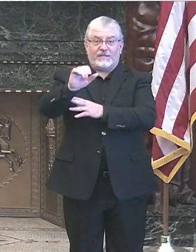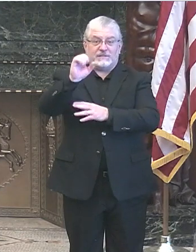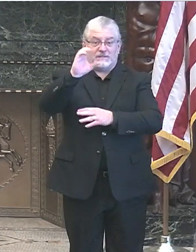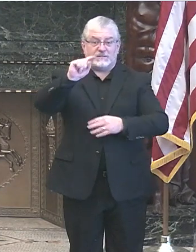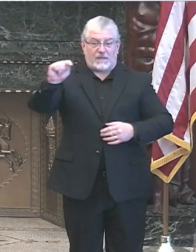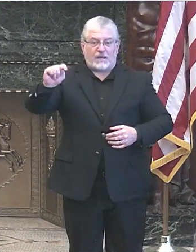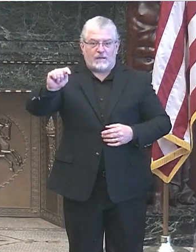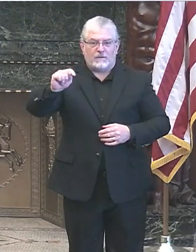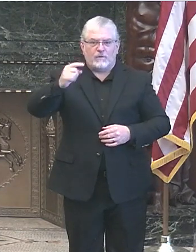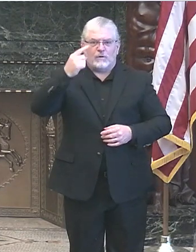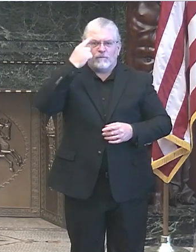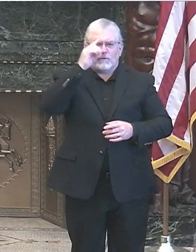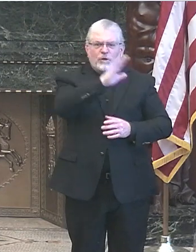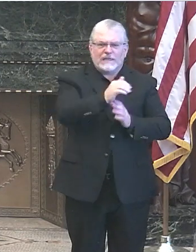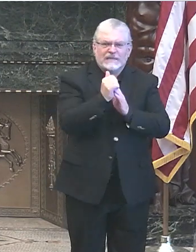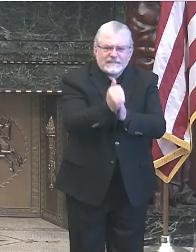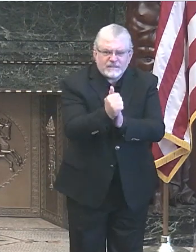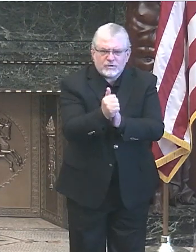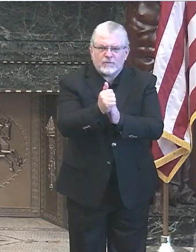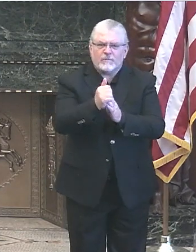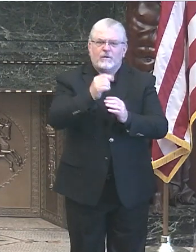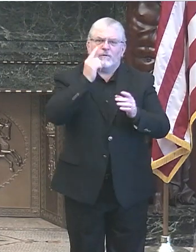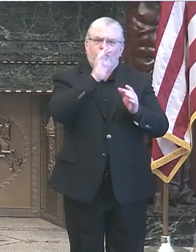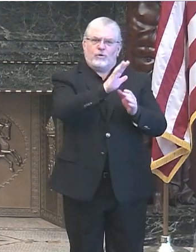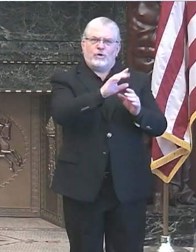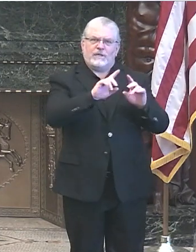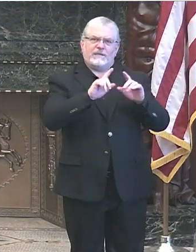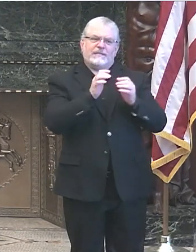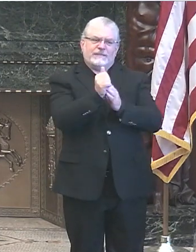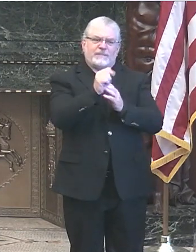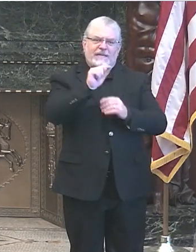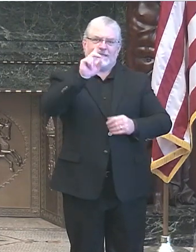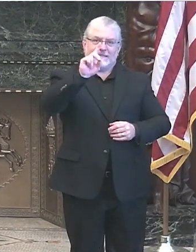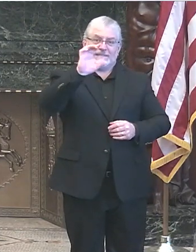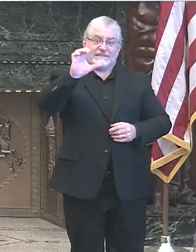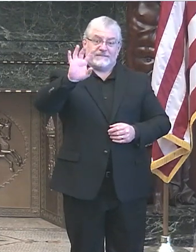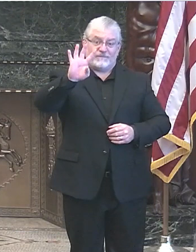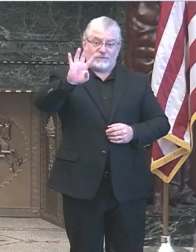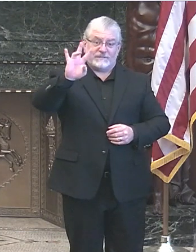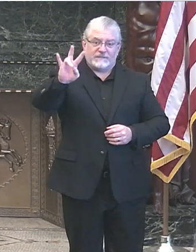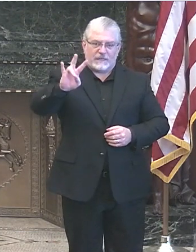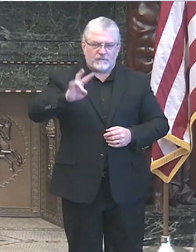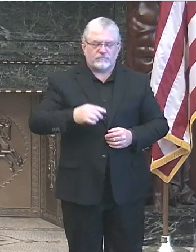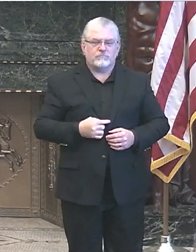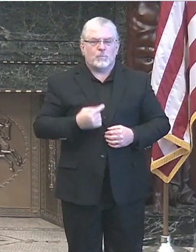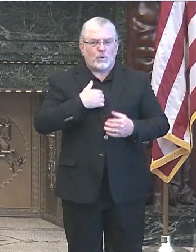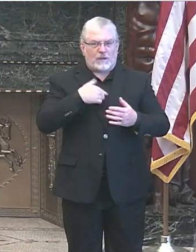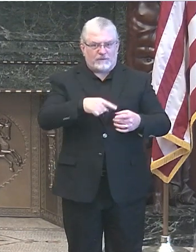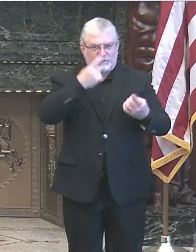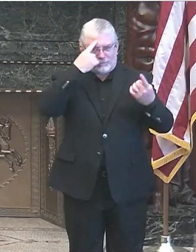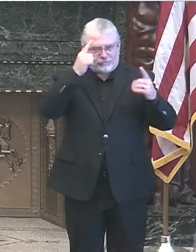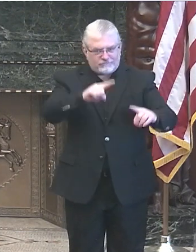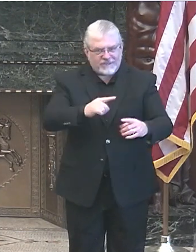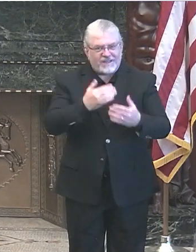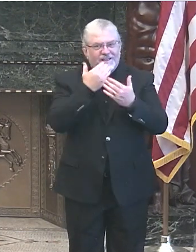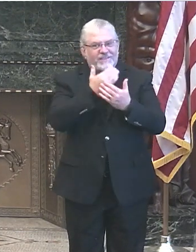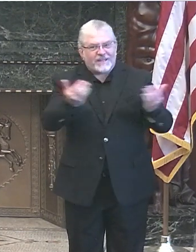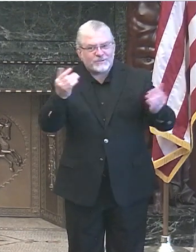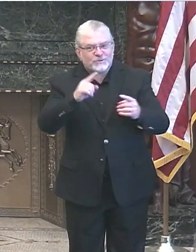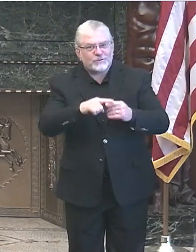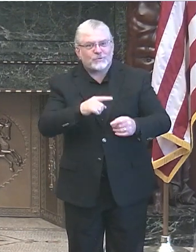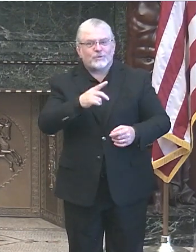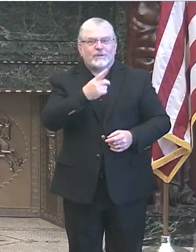to a deal that I think makes sense for everyone. And I want to thank Deputy Mayor Rich Laser, Deputy Mayor for Labor, for his efforts in this